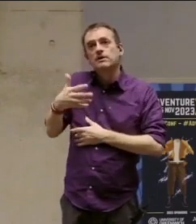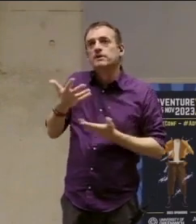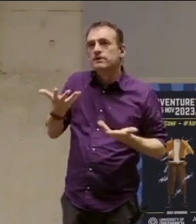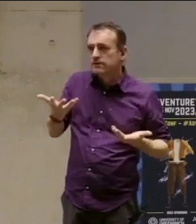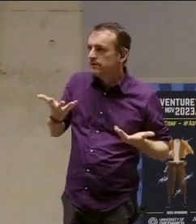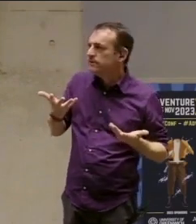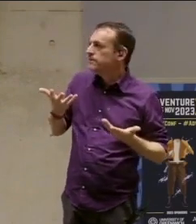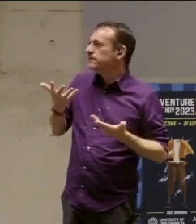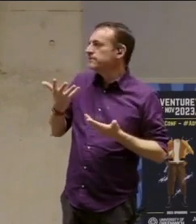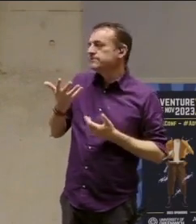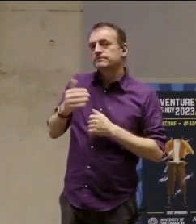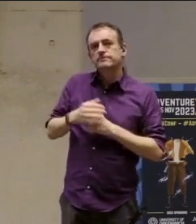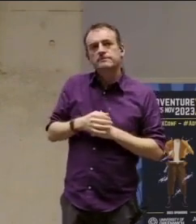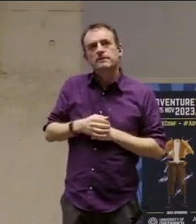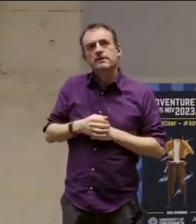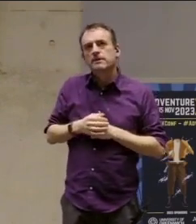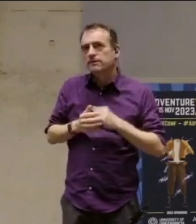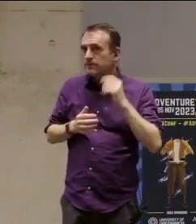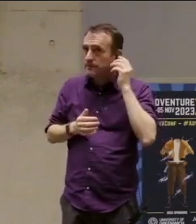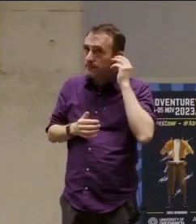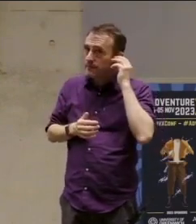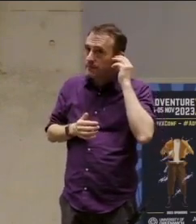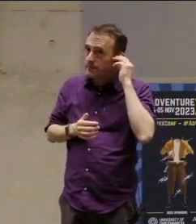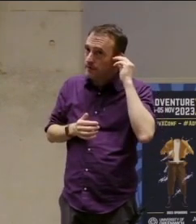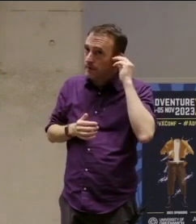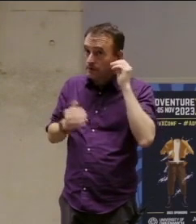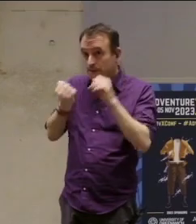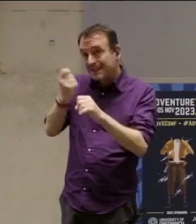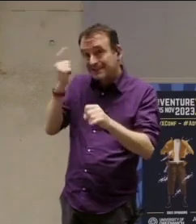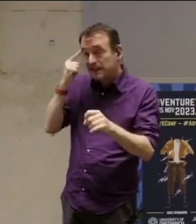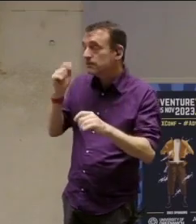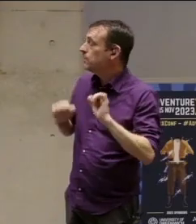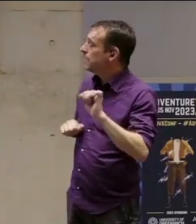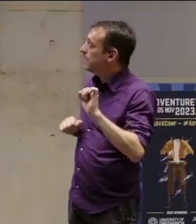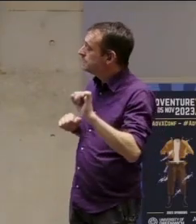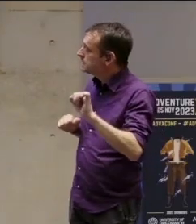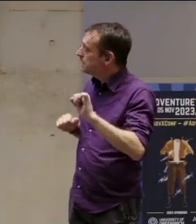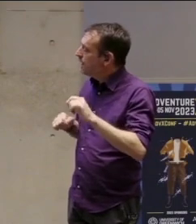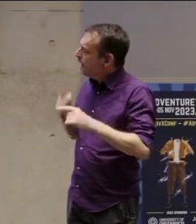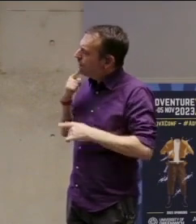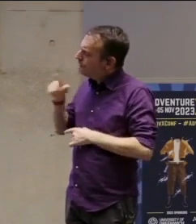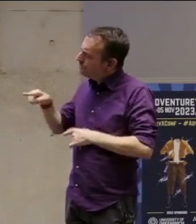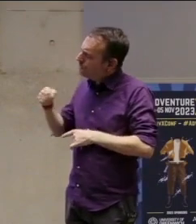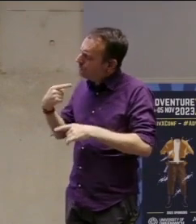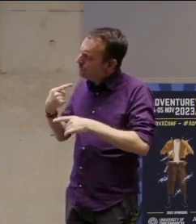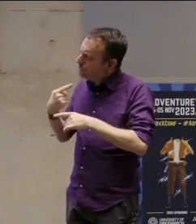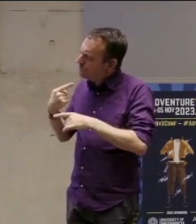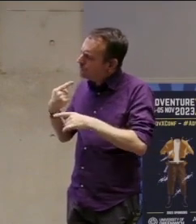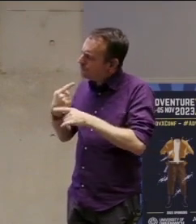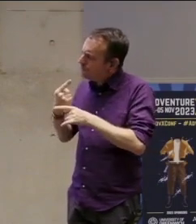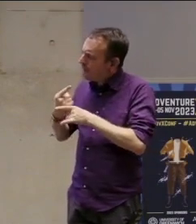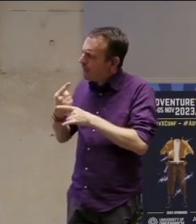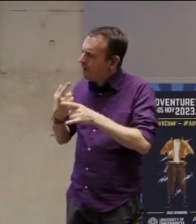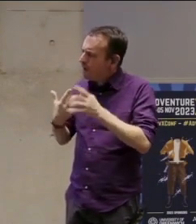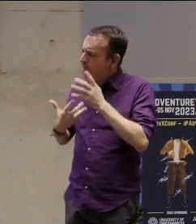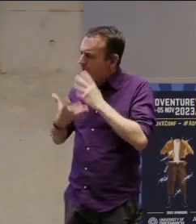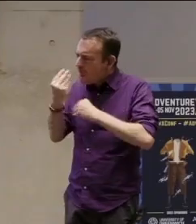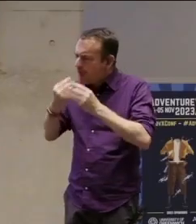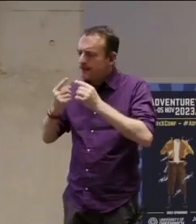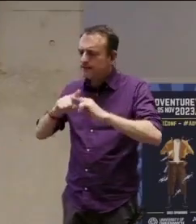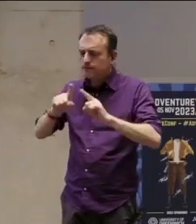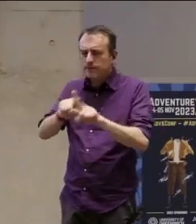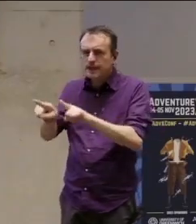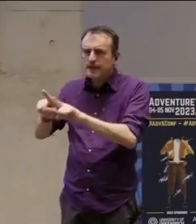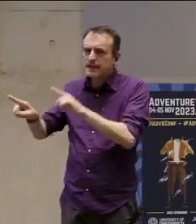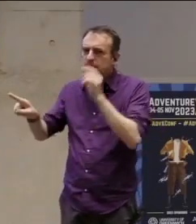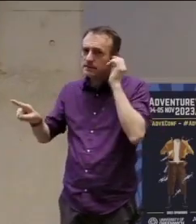the UI? No, I think that sort of makes sense. I mean, I was also thinking about the fact that you talked about the loading screens being a quite different thing, so maybe